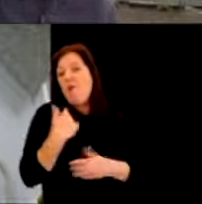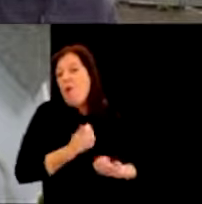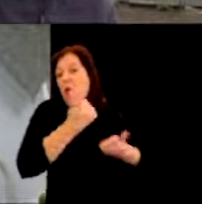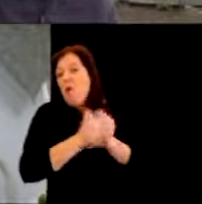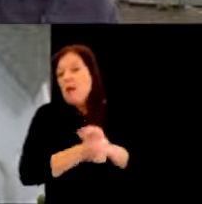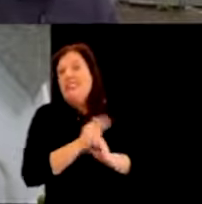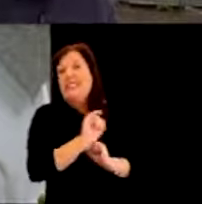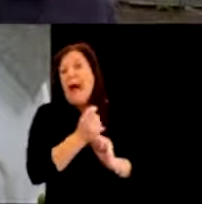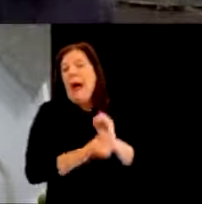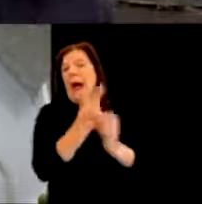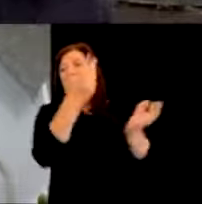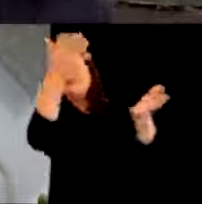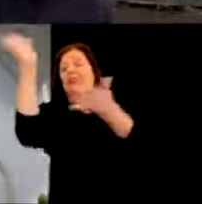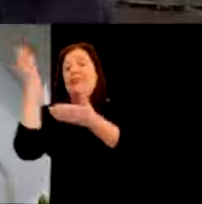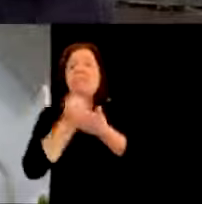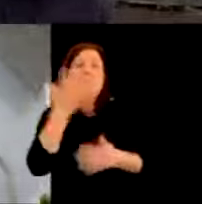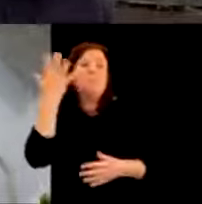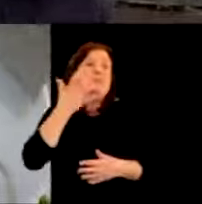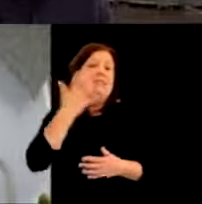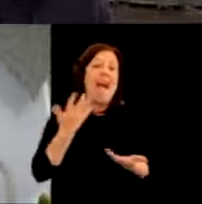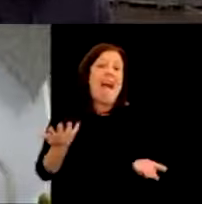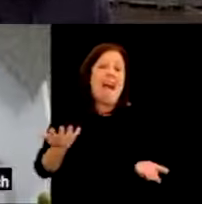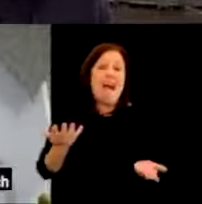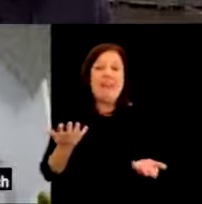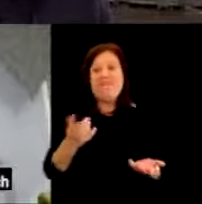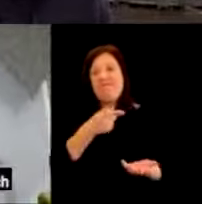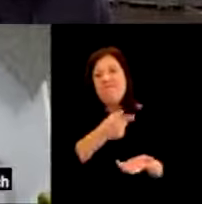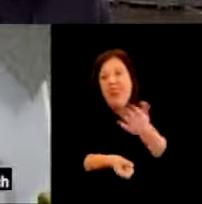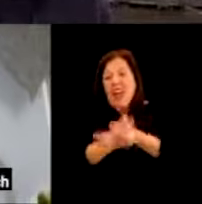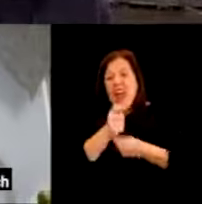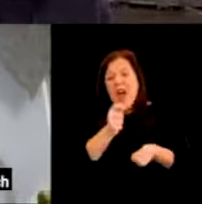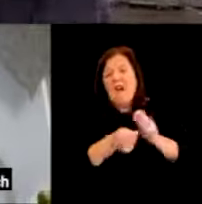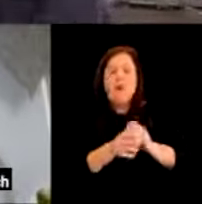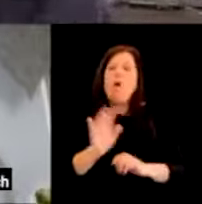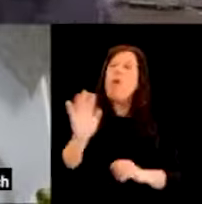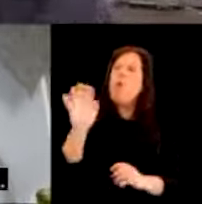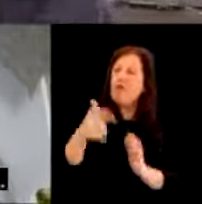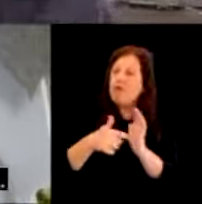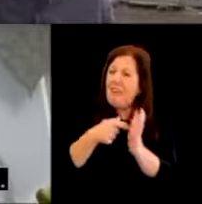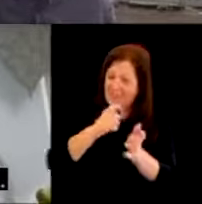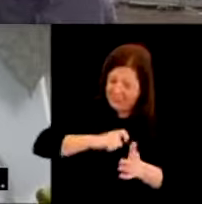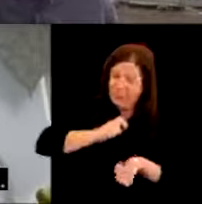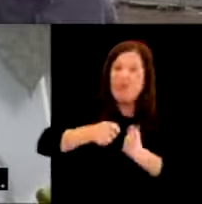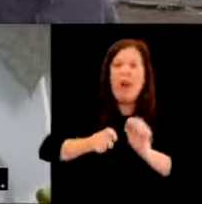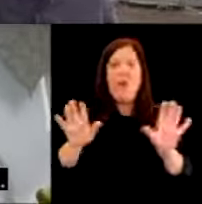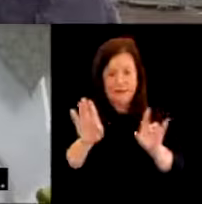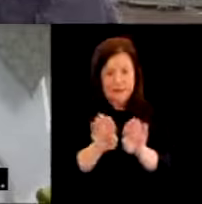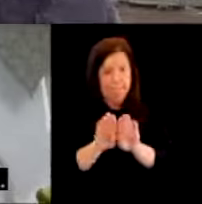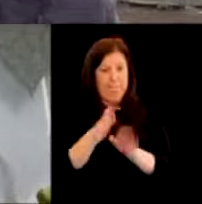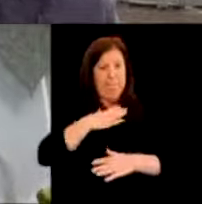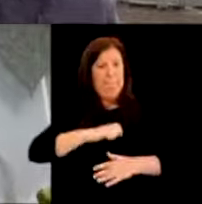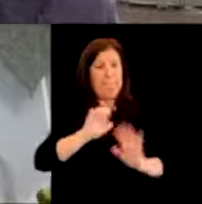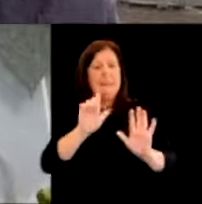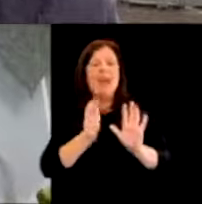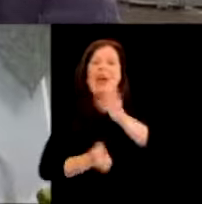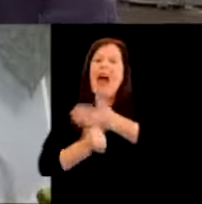distracted. Yeah, that's what changed him. You know, I don't think he changed that much. He's still the same Travis. He just